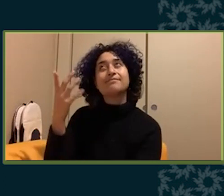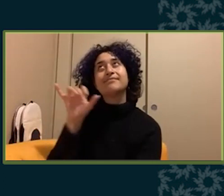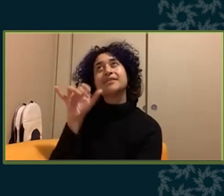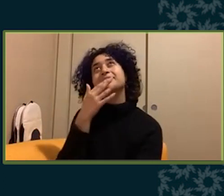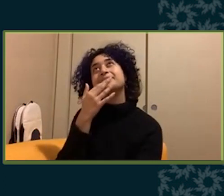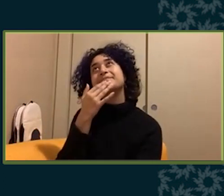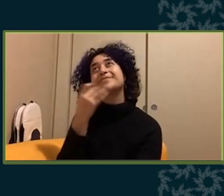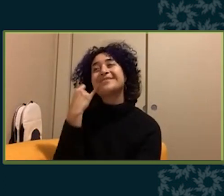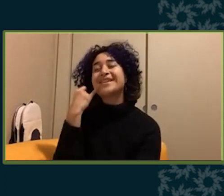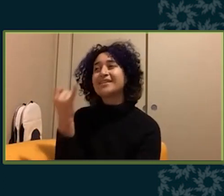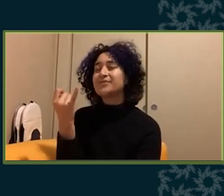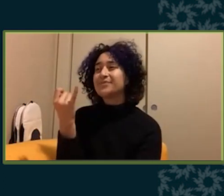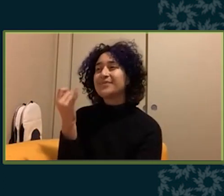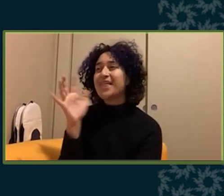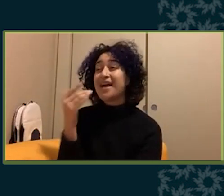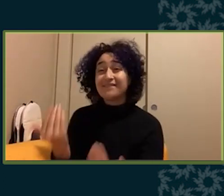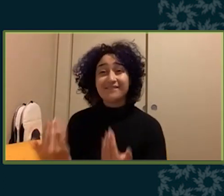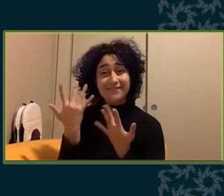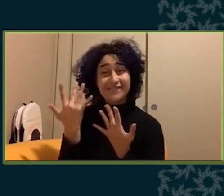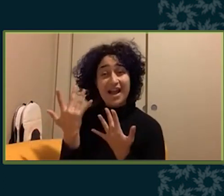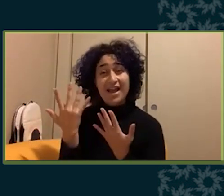if that fire in you